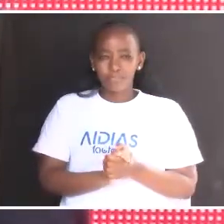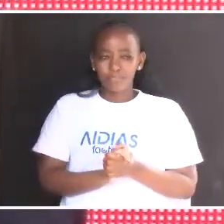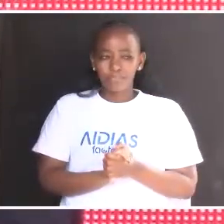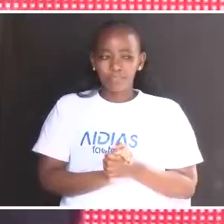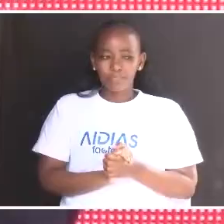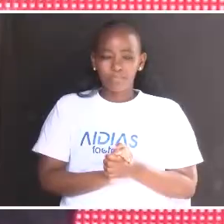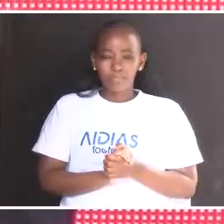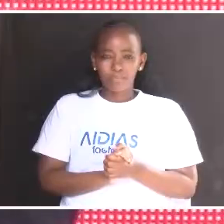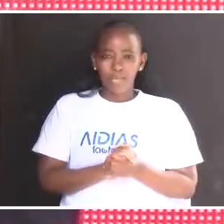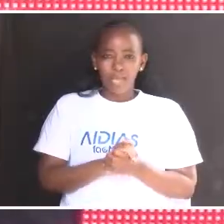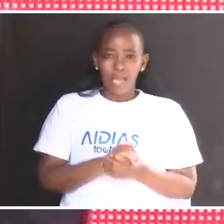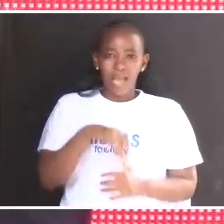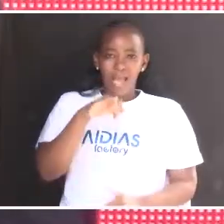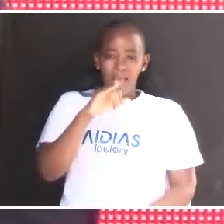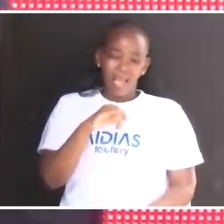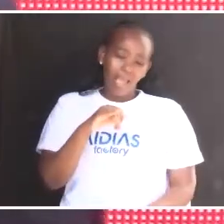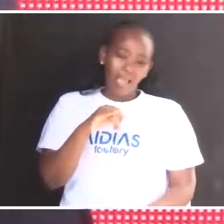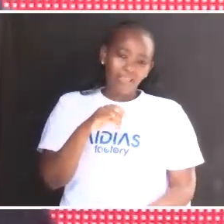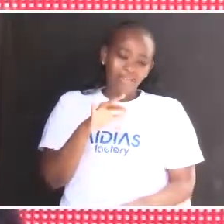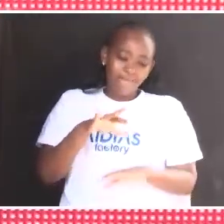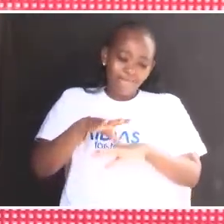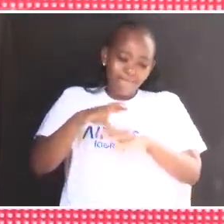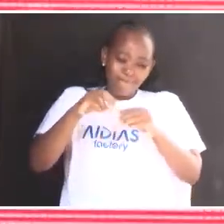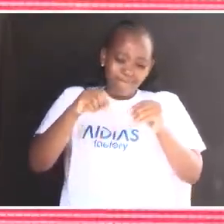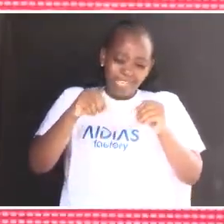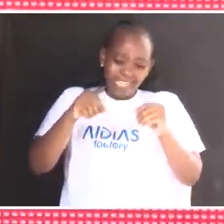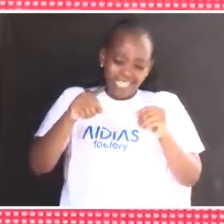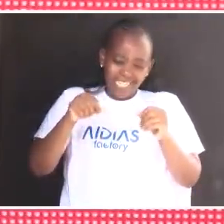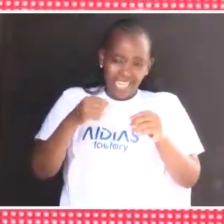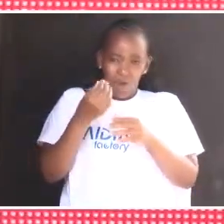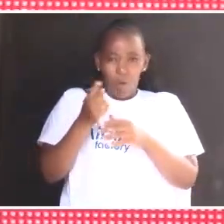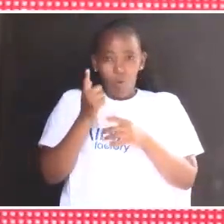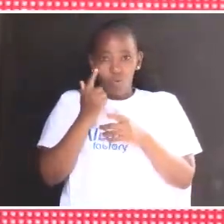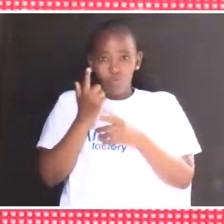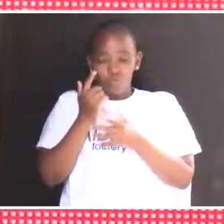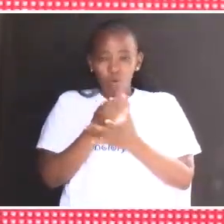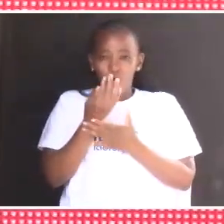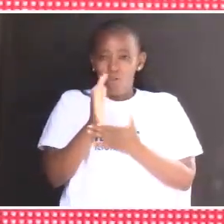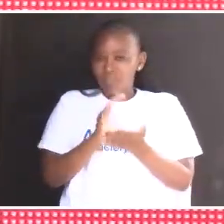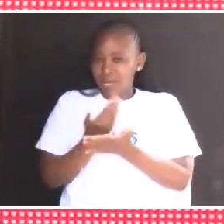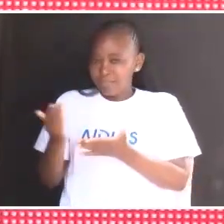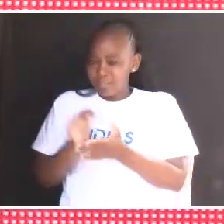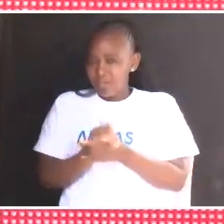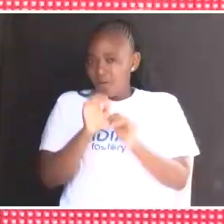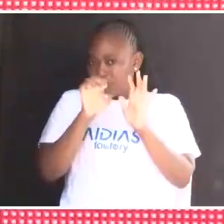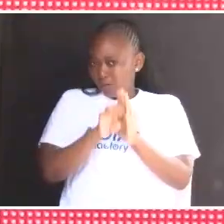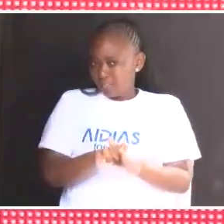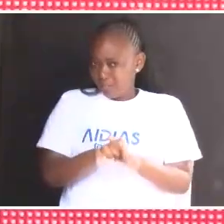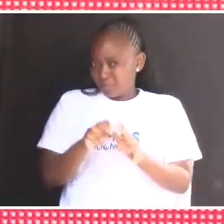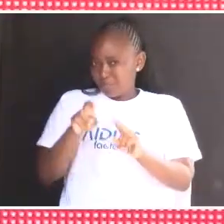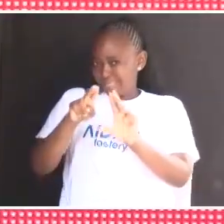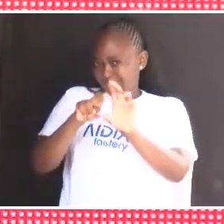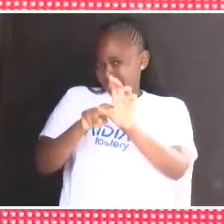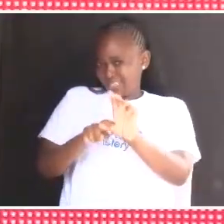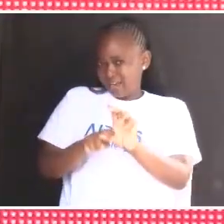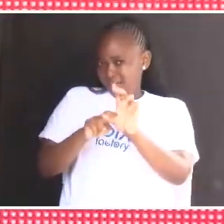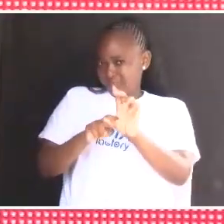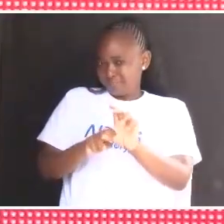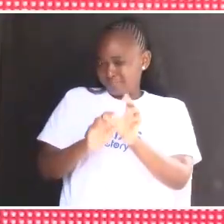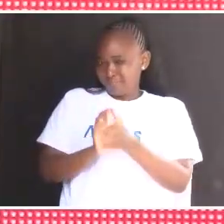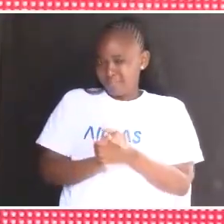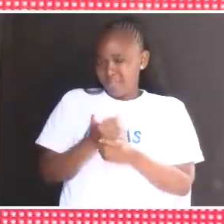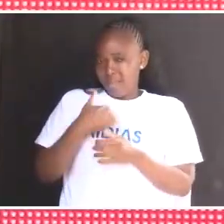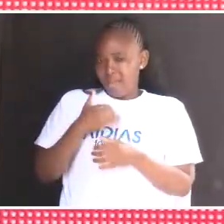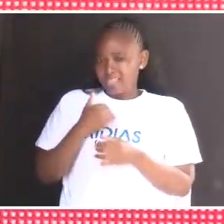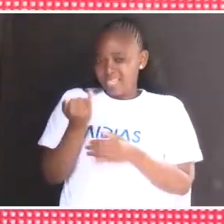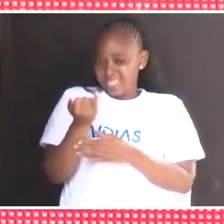the aesthetic feel or look of something. Like, for example, your kitty, ikakuwa na specific